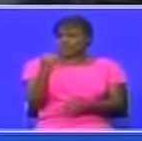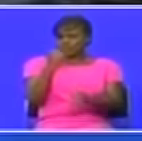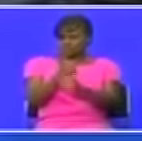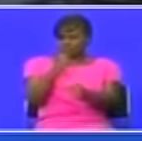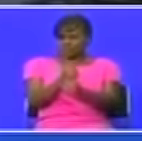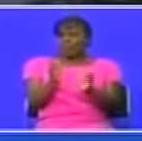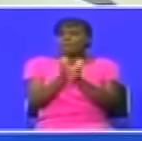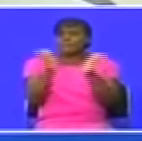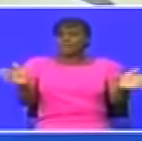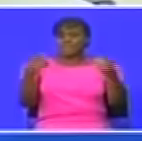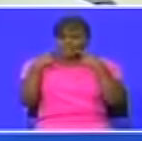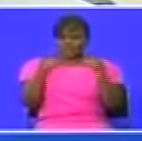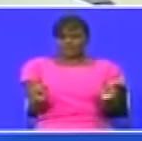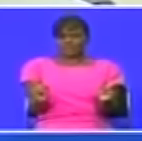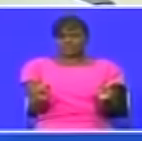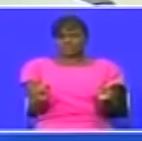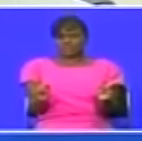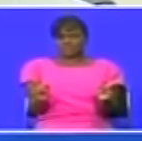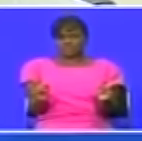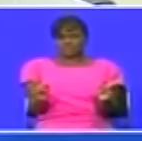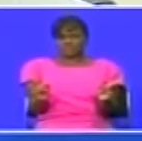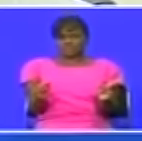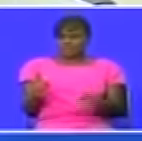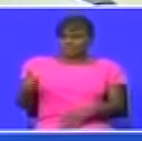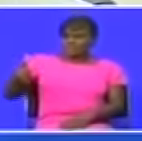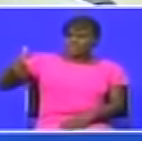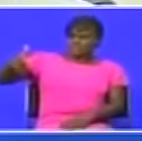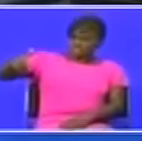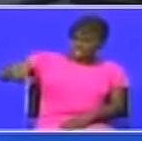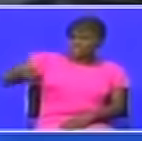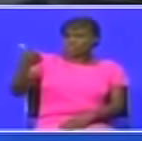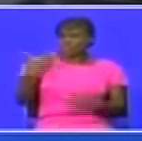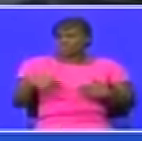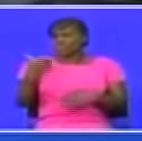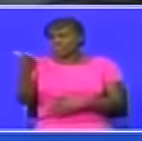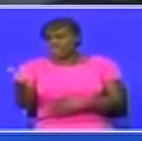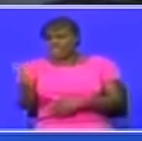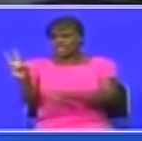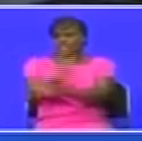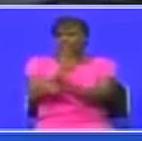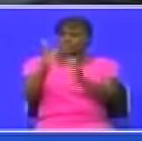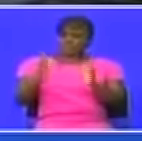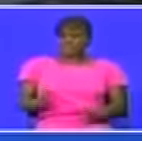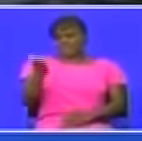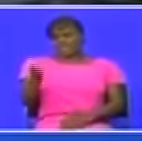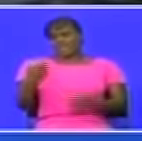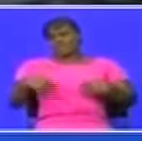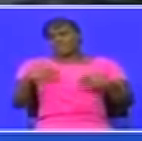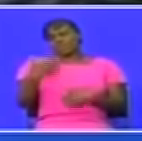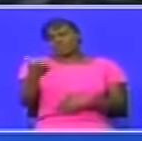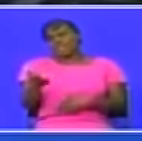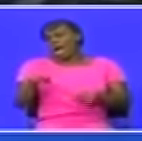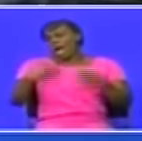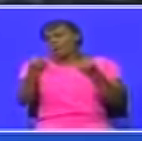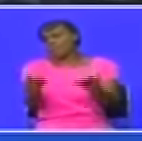very publicly. At least a petrol station attendant, a supervisor, a passing motorist.